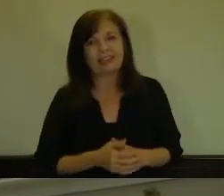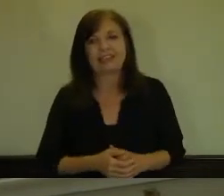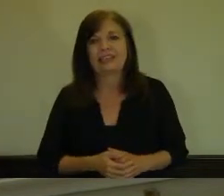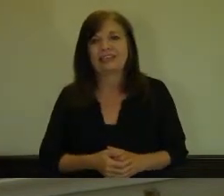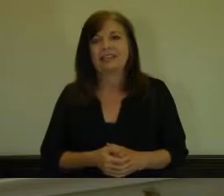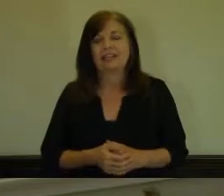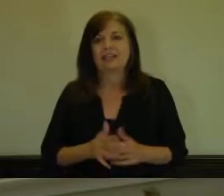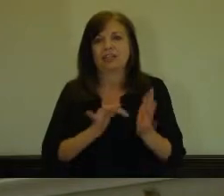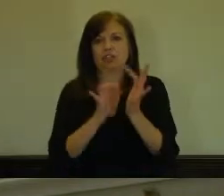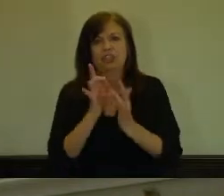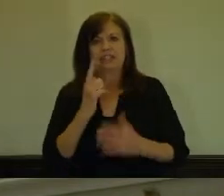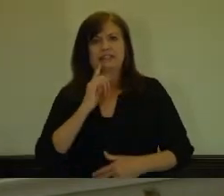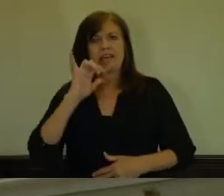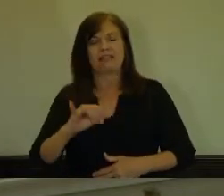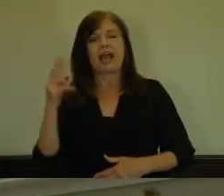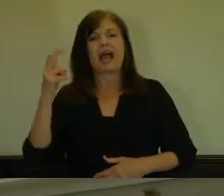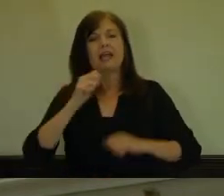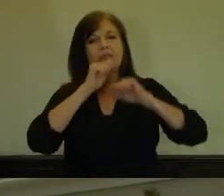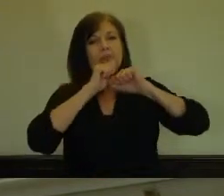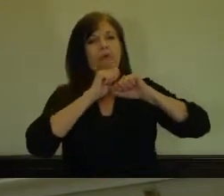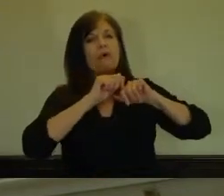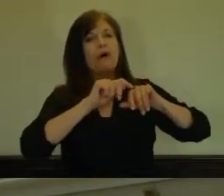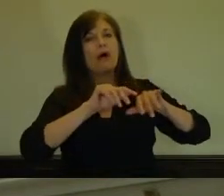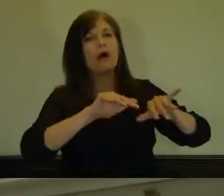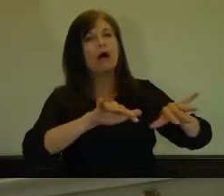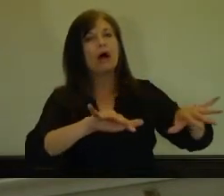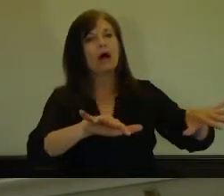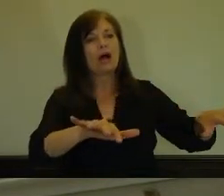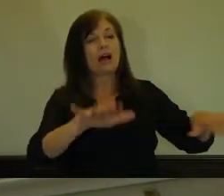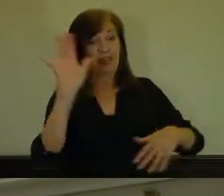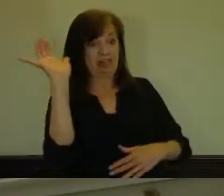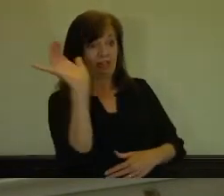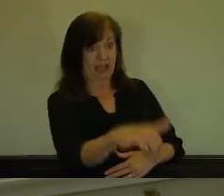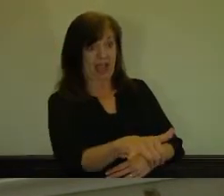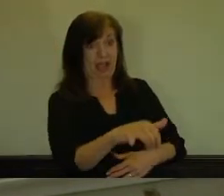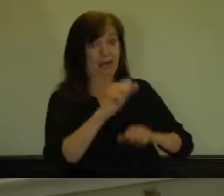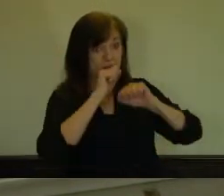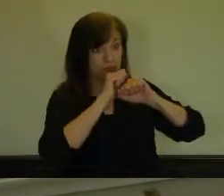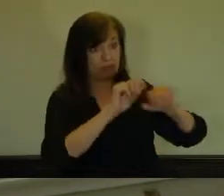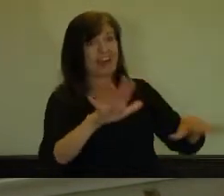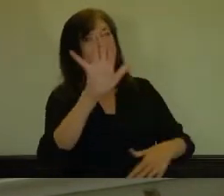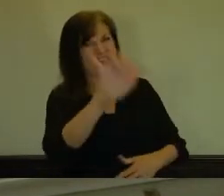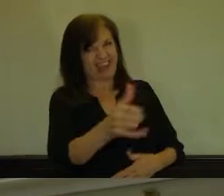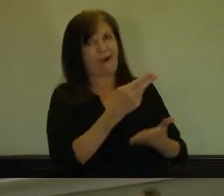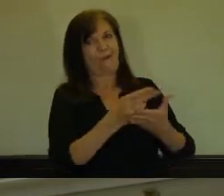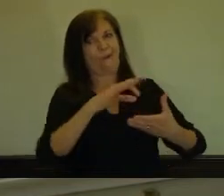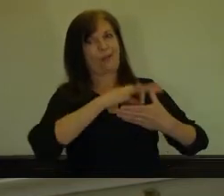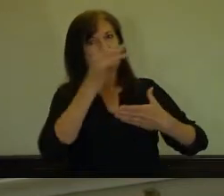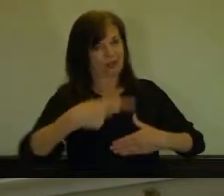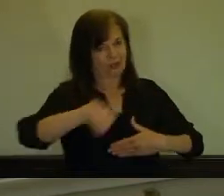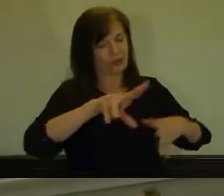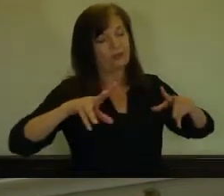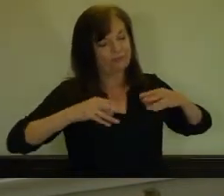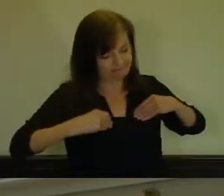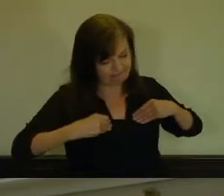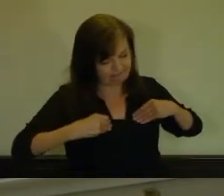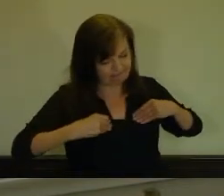And when he had said this, he breathed on them, and he said to them, receive the Holy